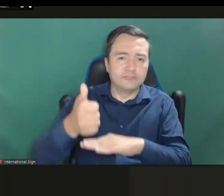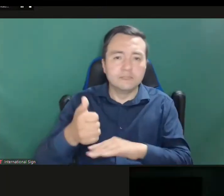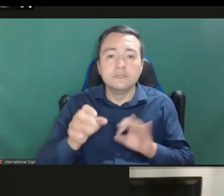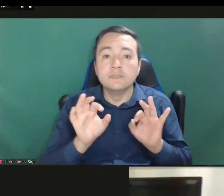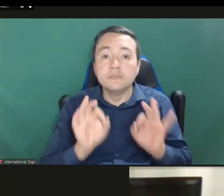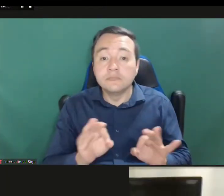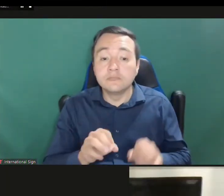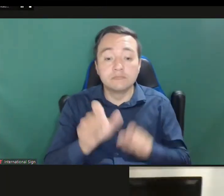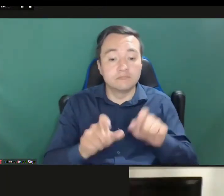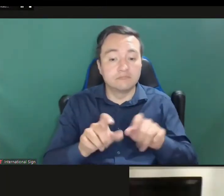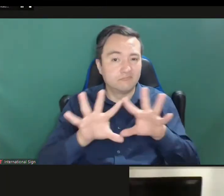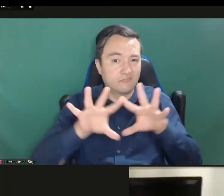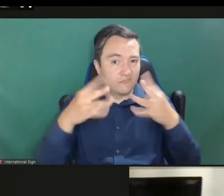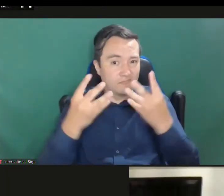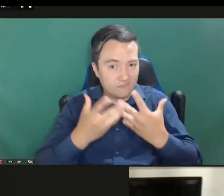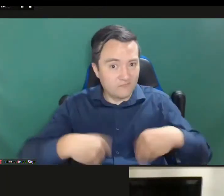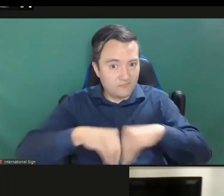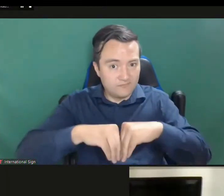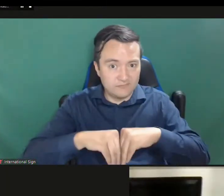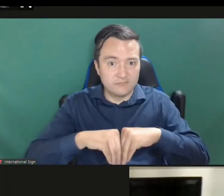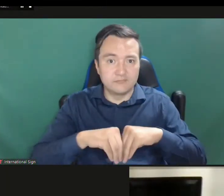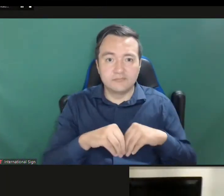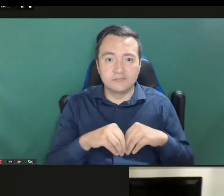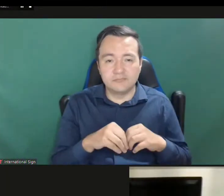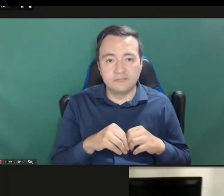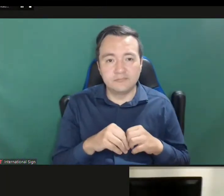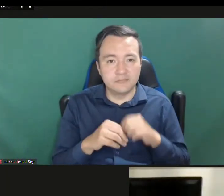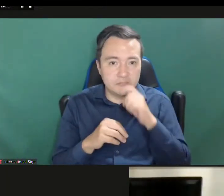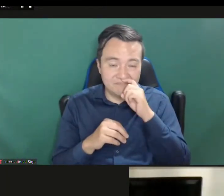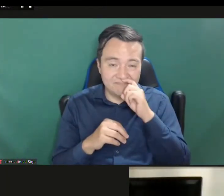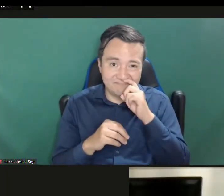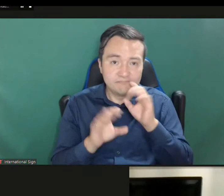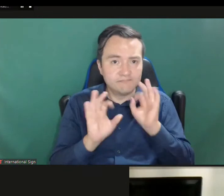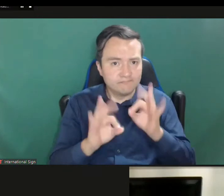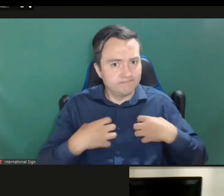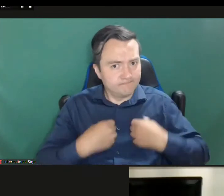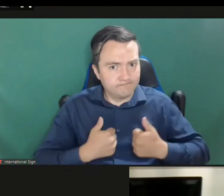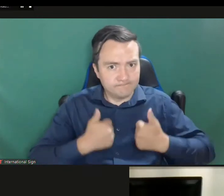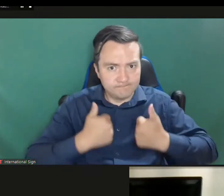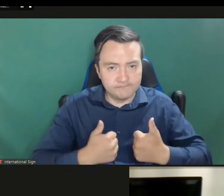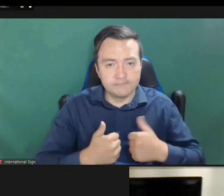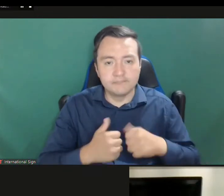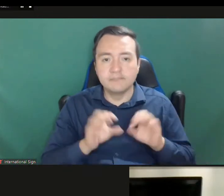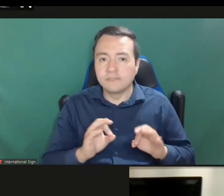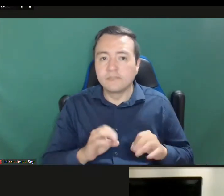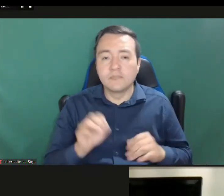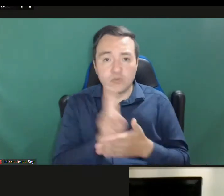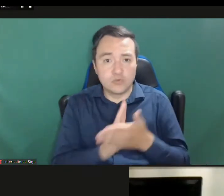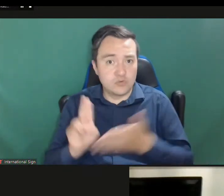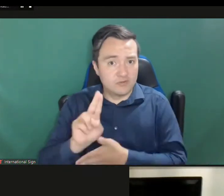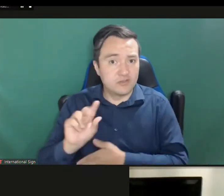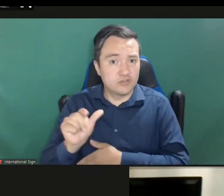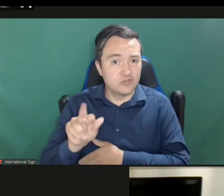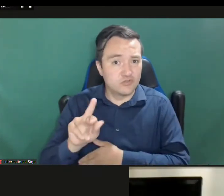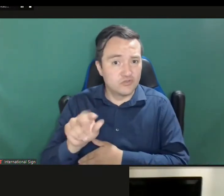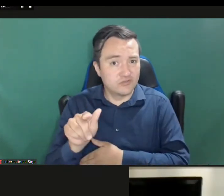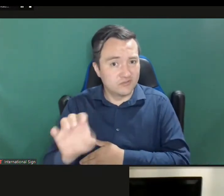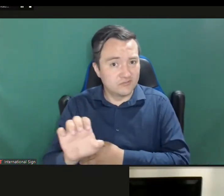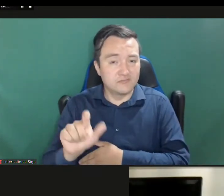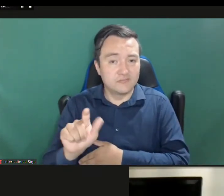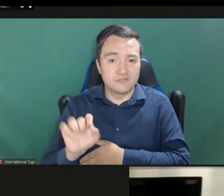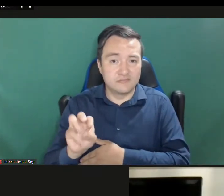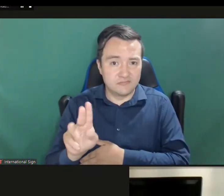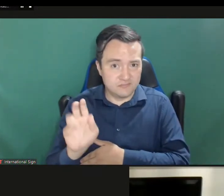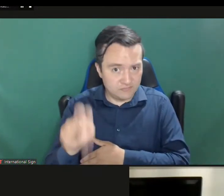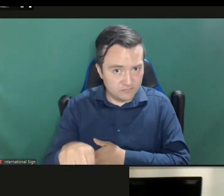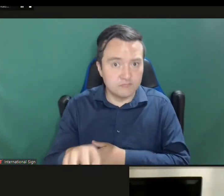Families Initiative of the O'Neill Institute for National Global Health Law, Georgetown University.